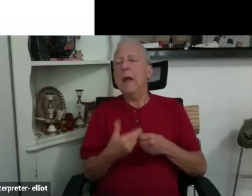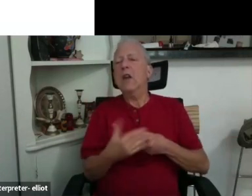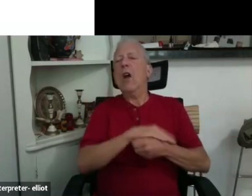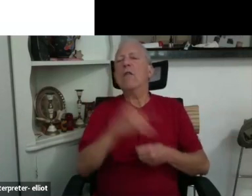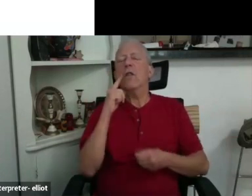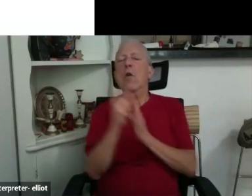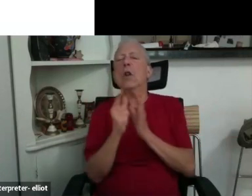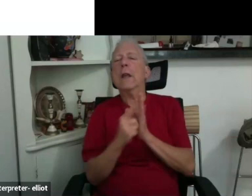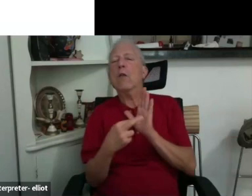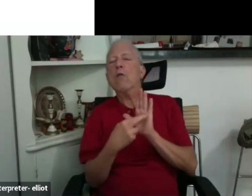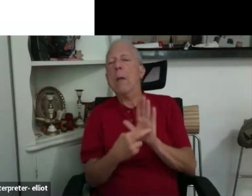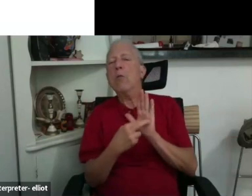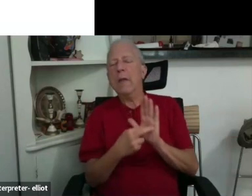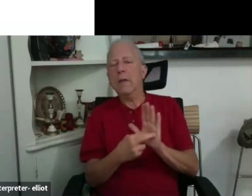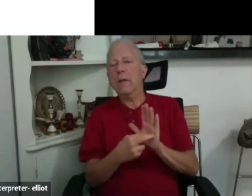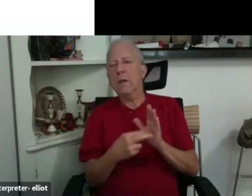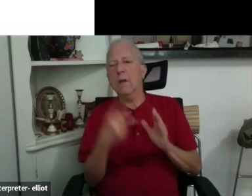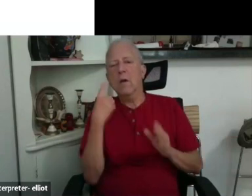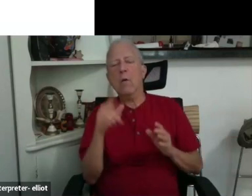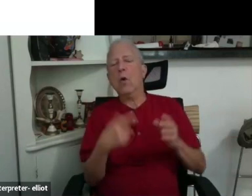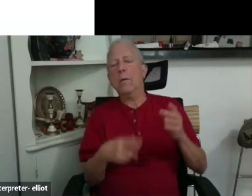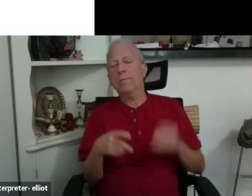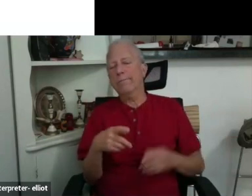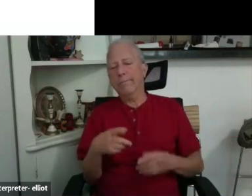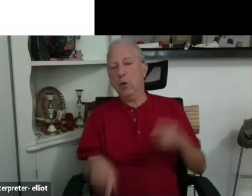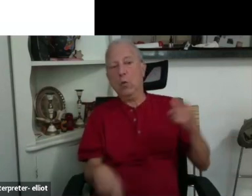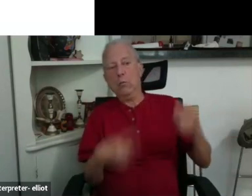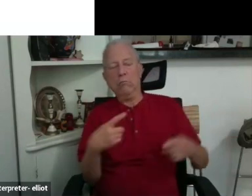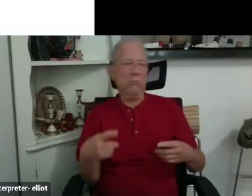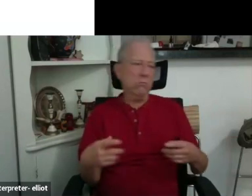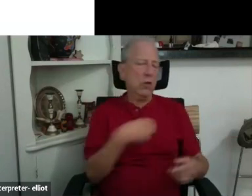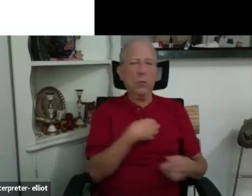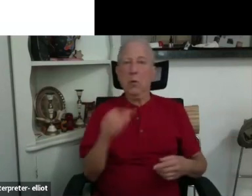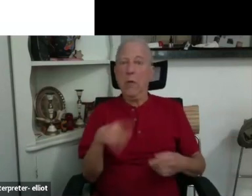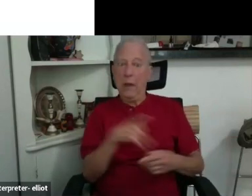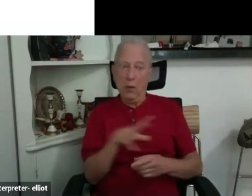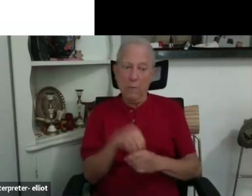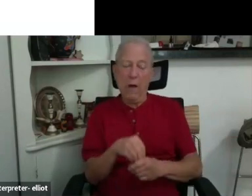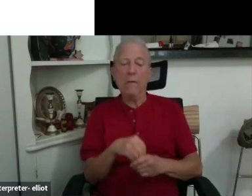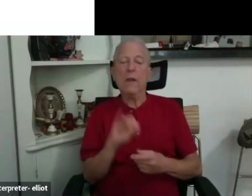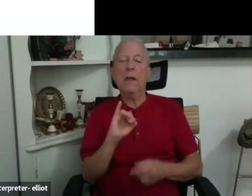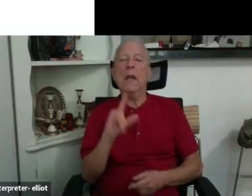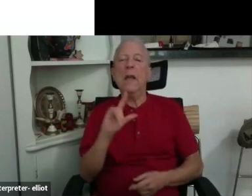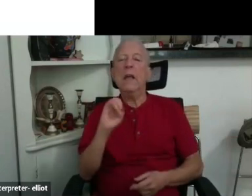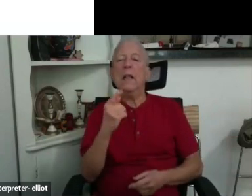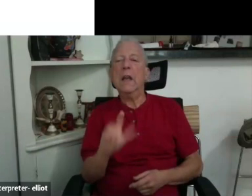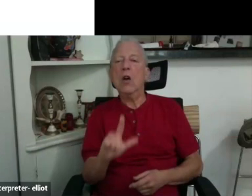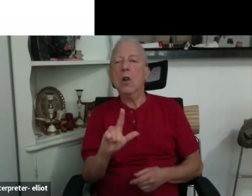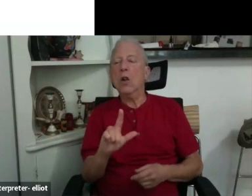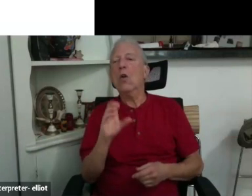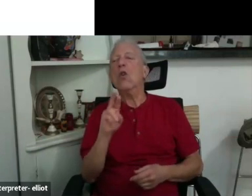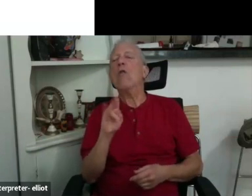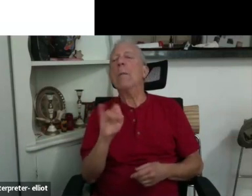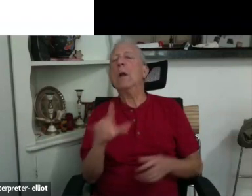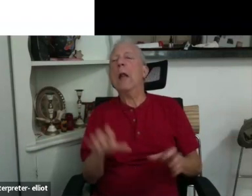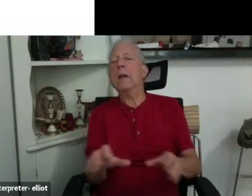to dispute that you engaged in illegal or criminal activities. But most of the time, your insurance will probably